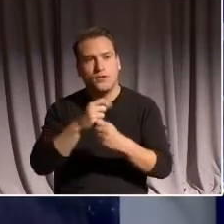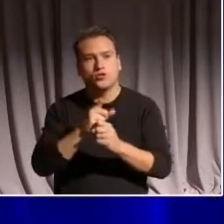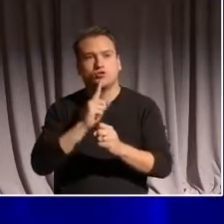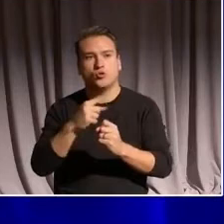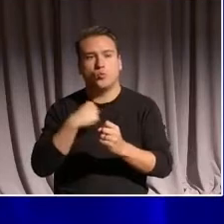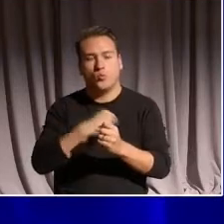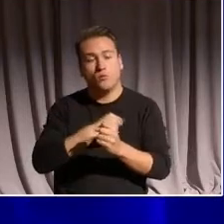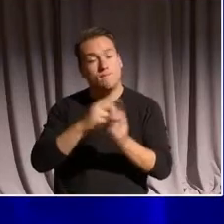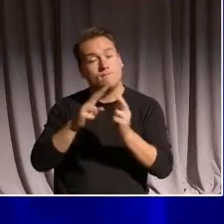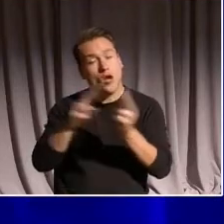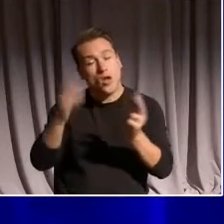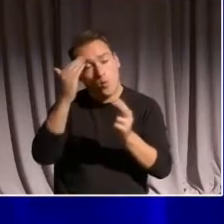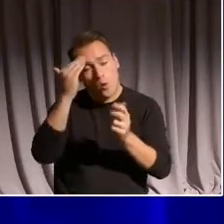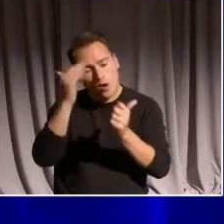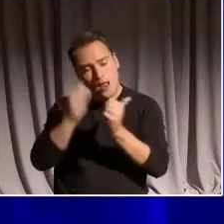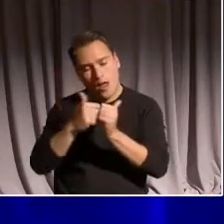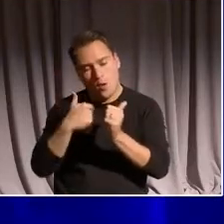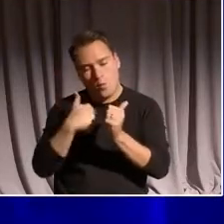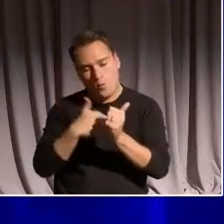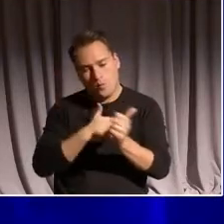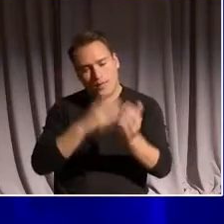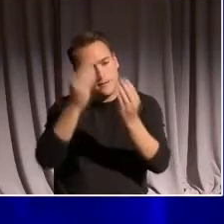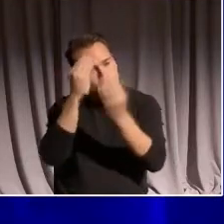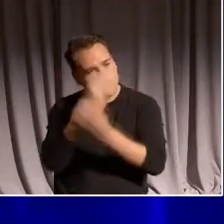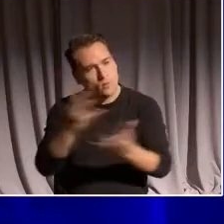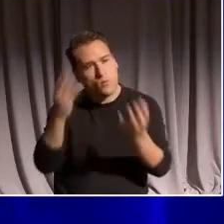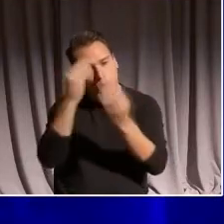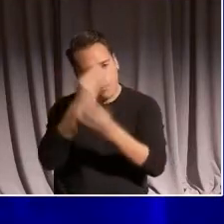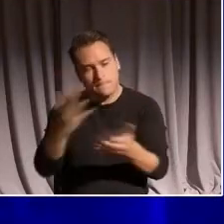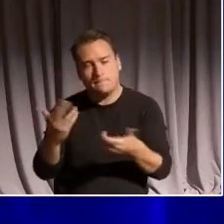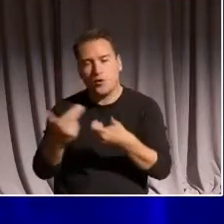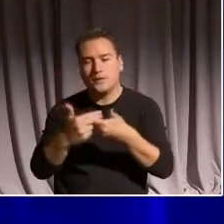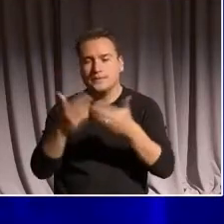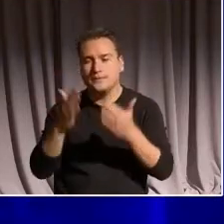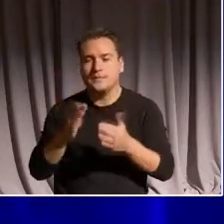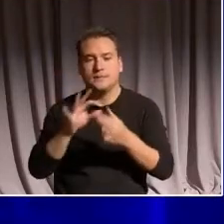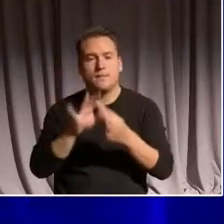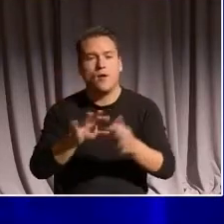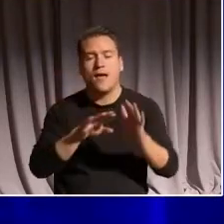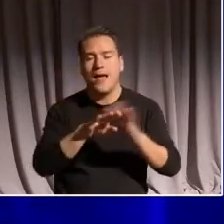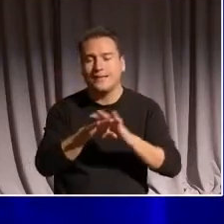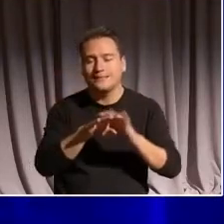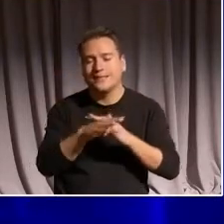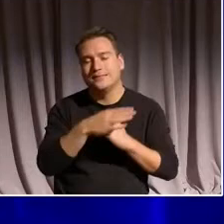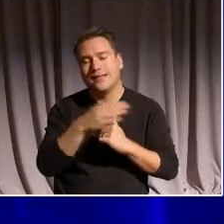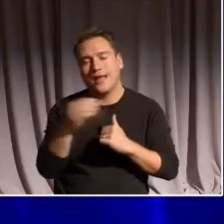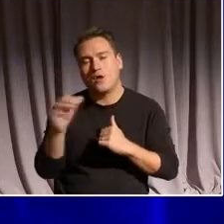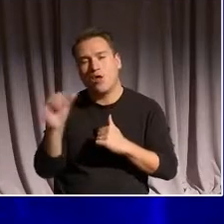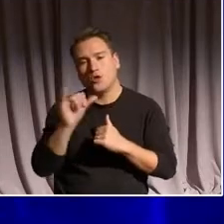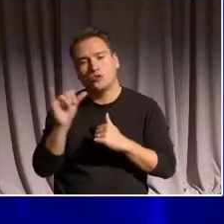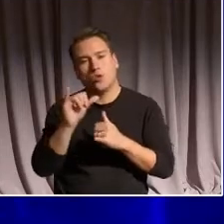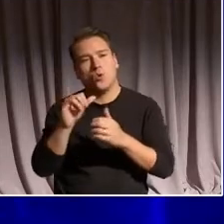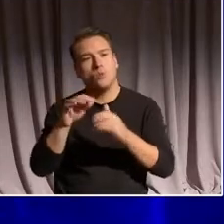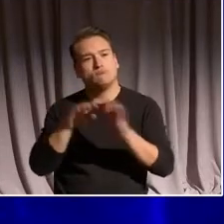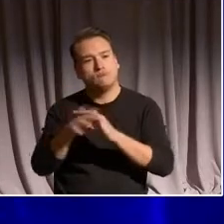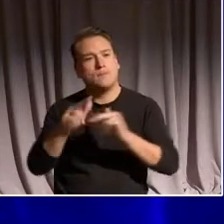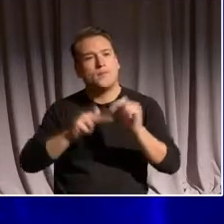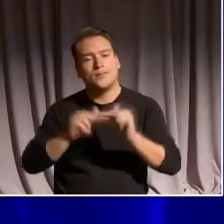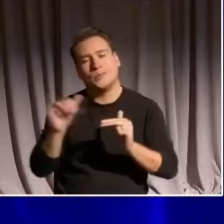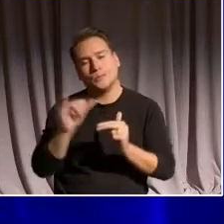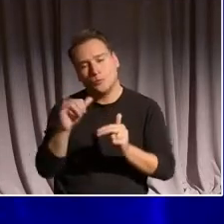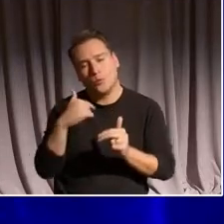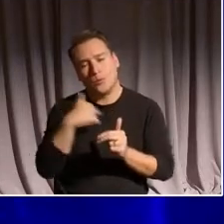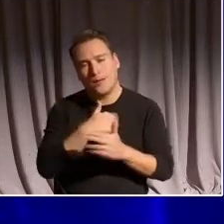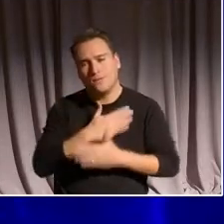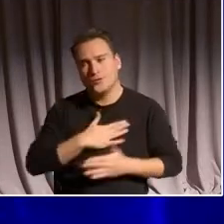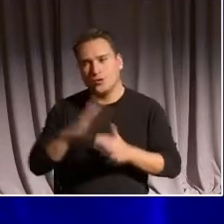very cognizant of how we inform participants about access and getting into the building and all that. So we